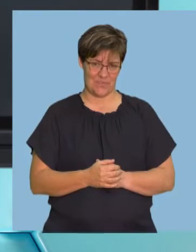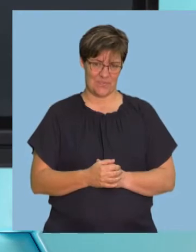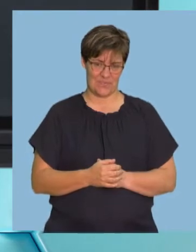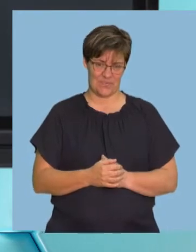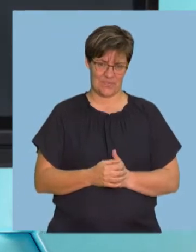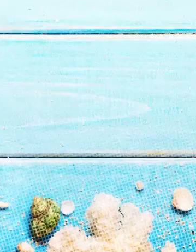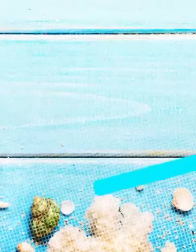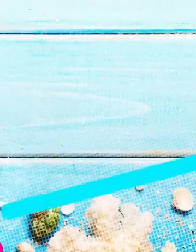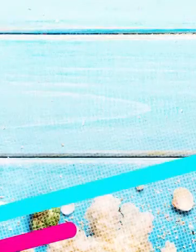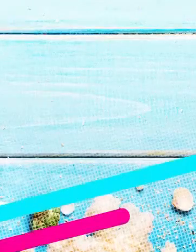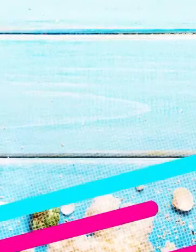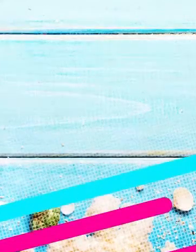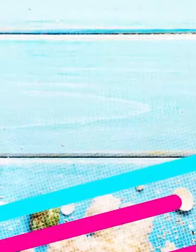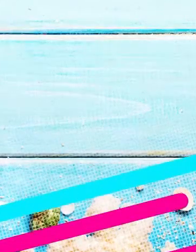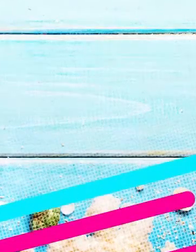short breather for now.